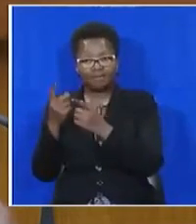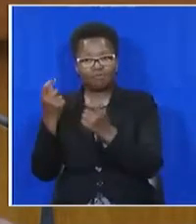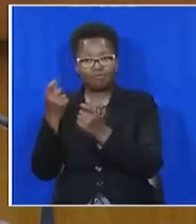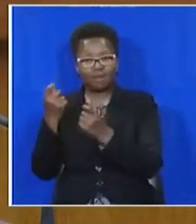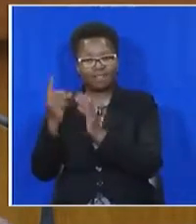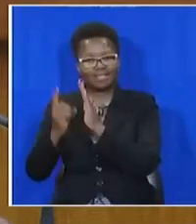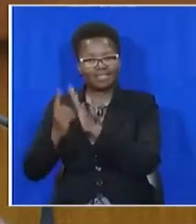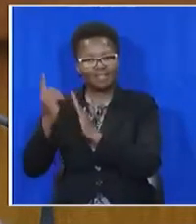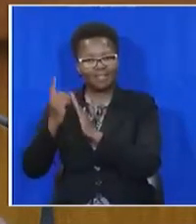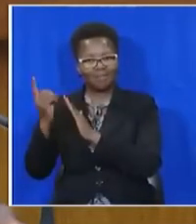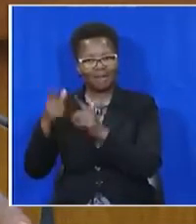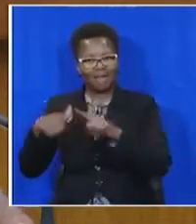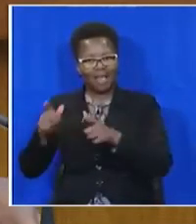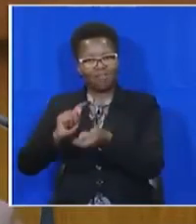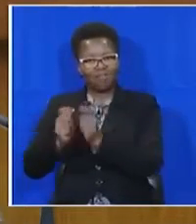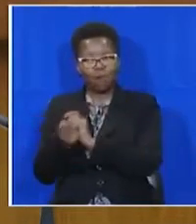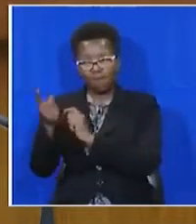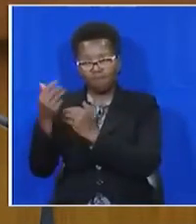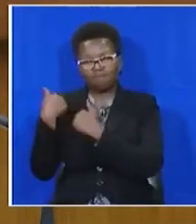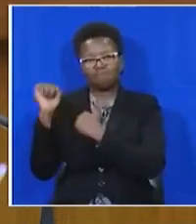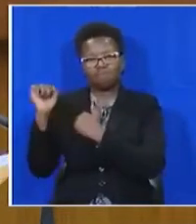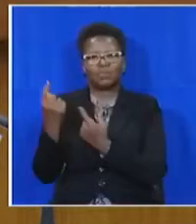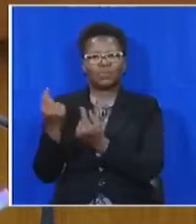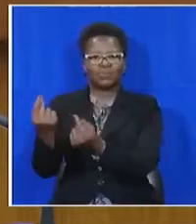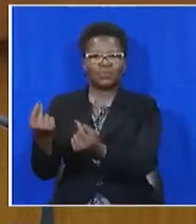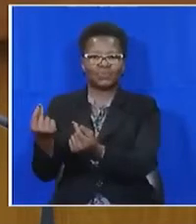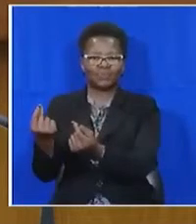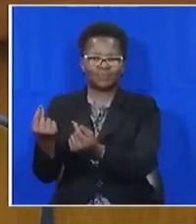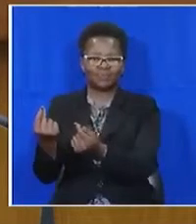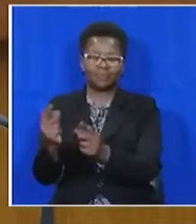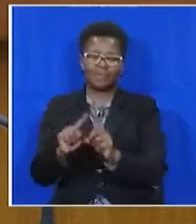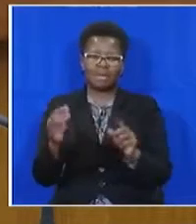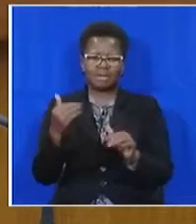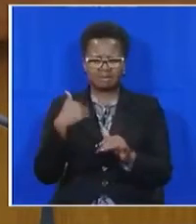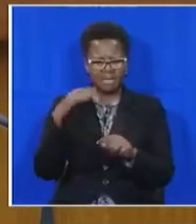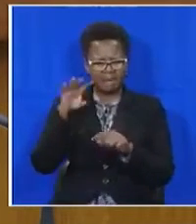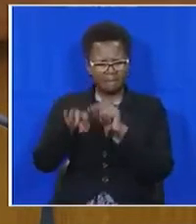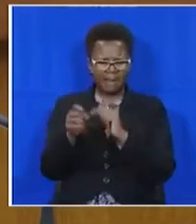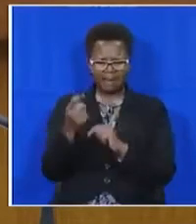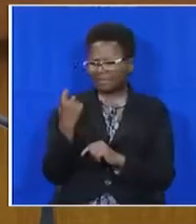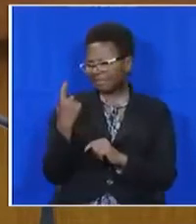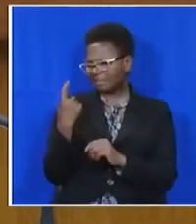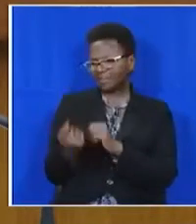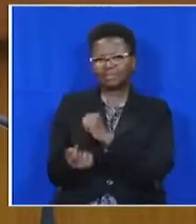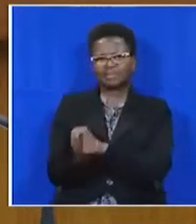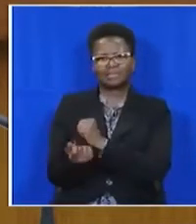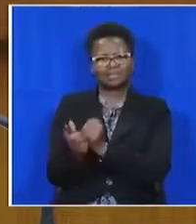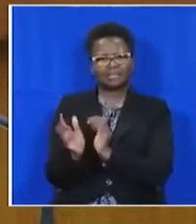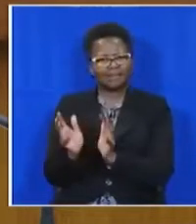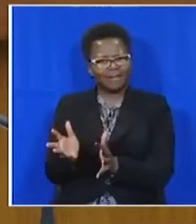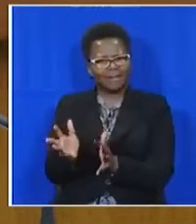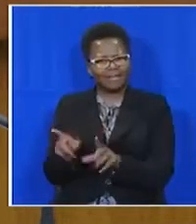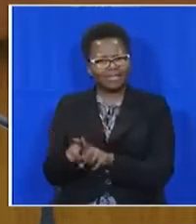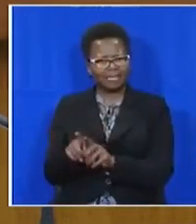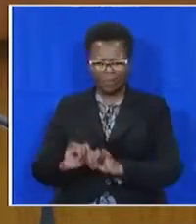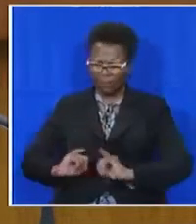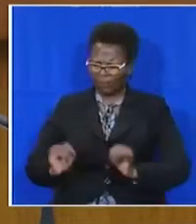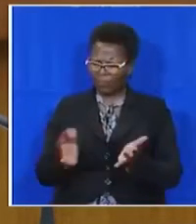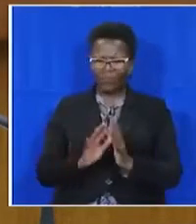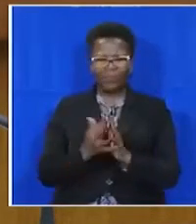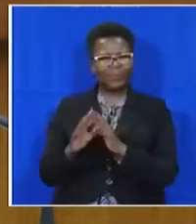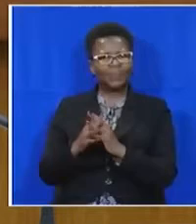and Land Reform. We note, however, the latest developments and anarchy,